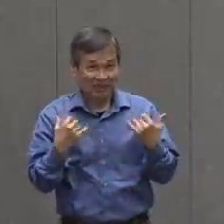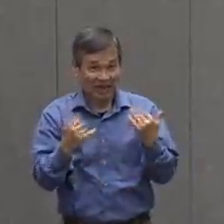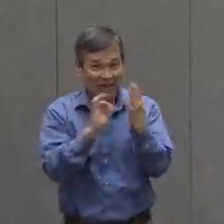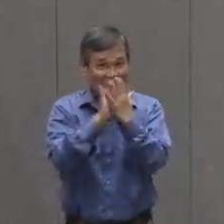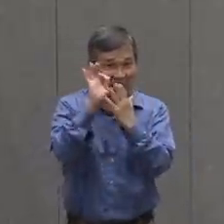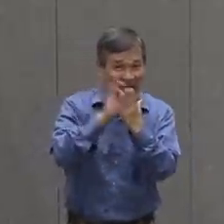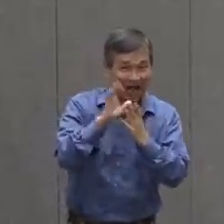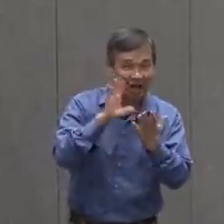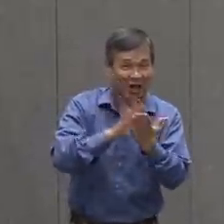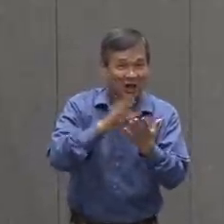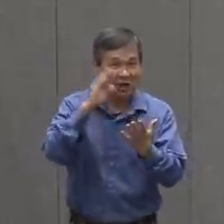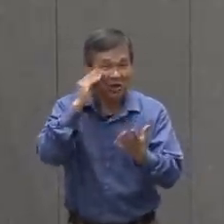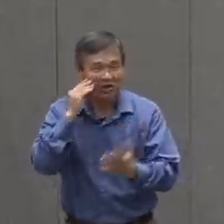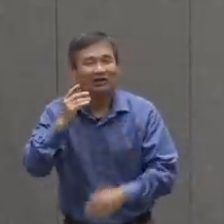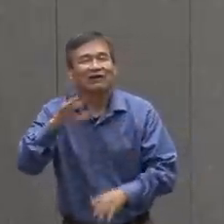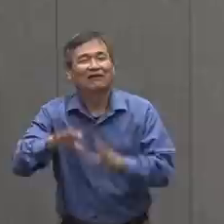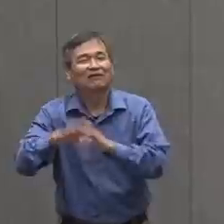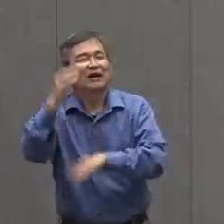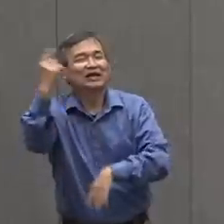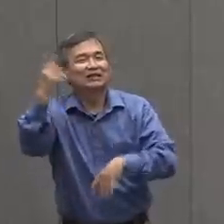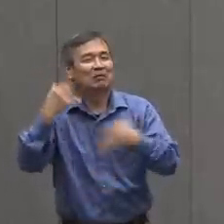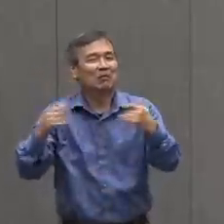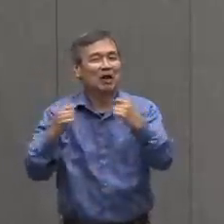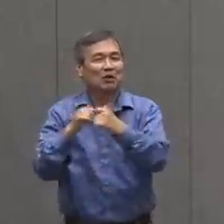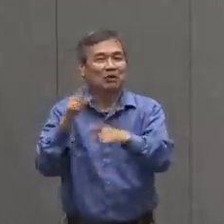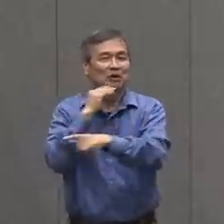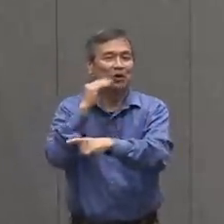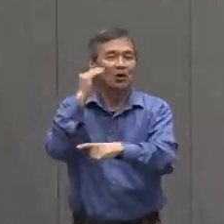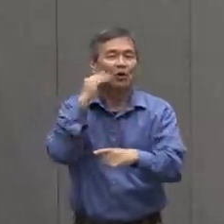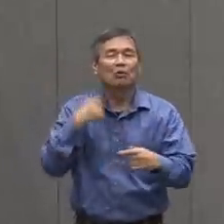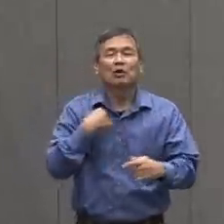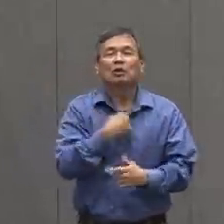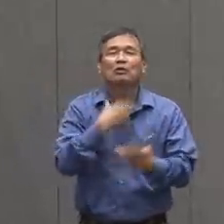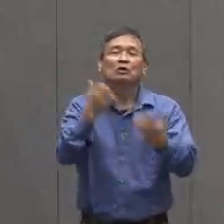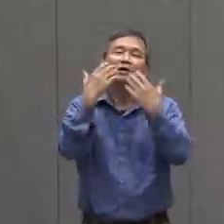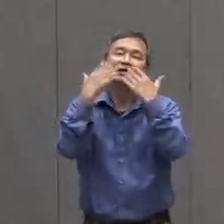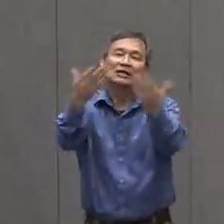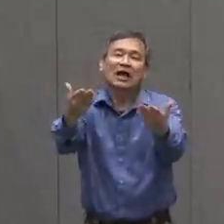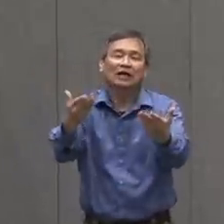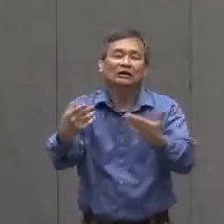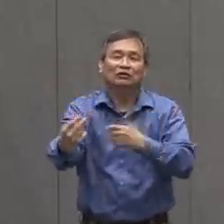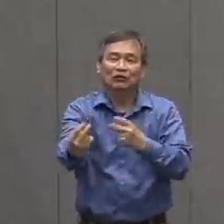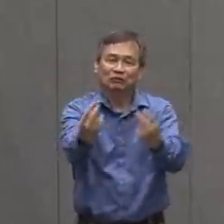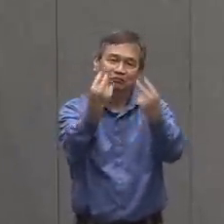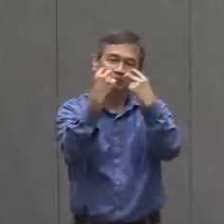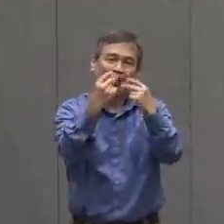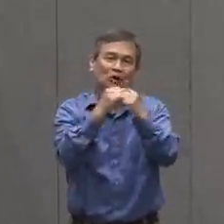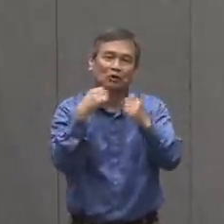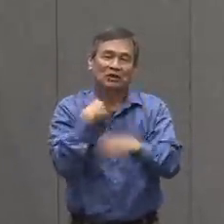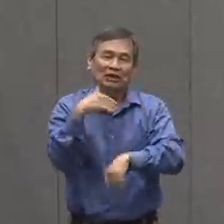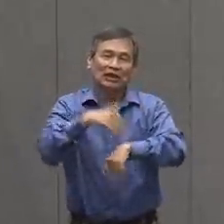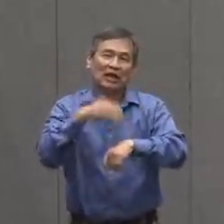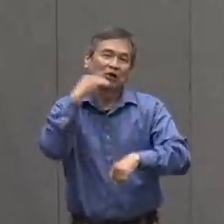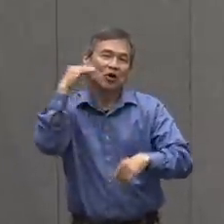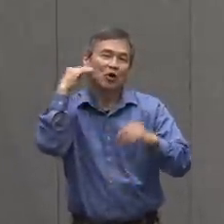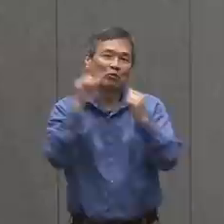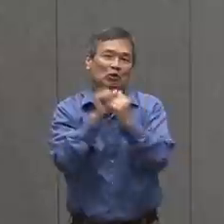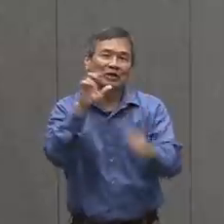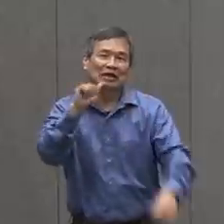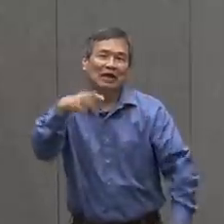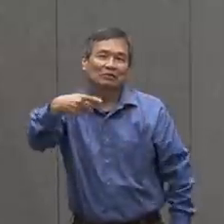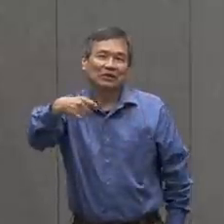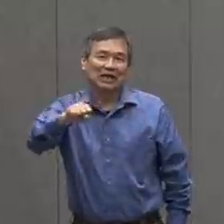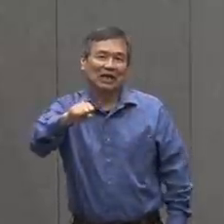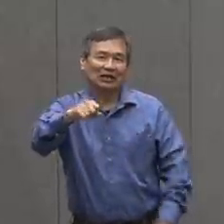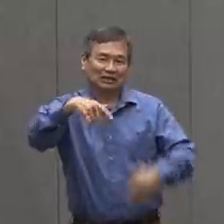learn and find somebody to play with at home. We want to thank you for being with us today at home with APS as